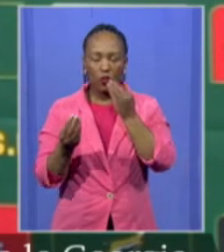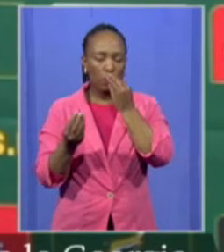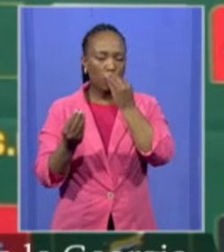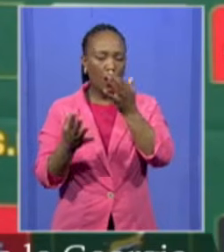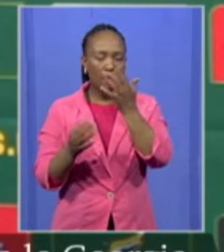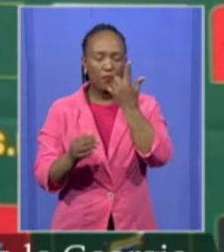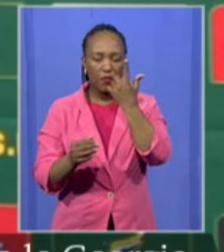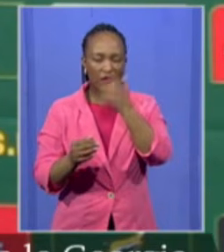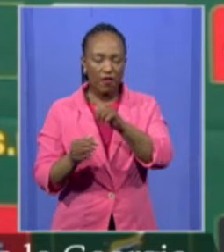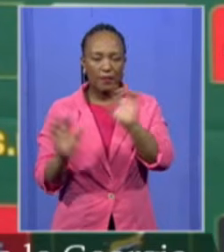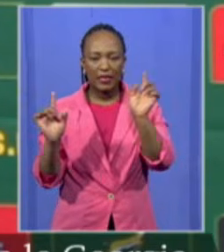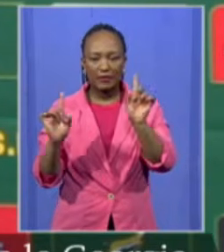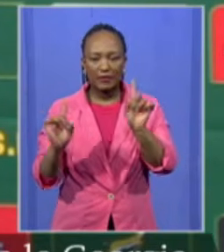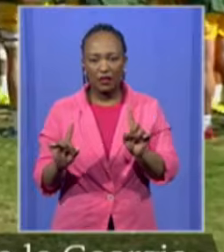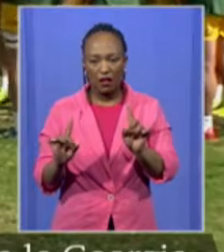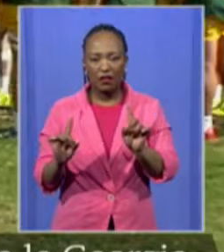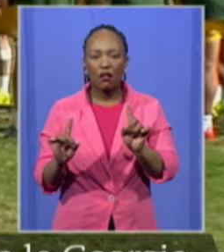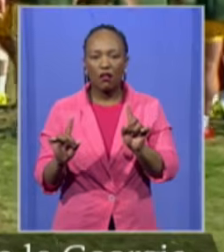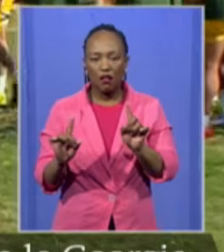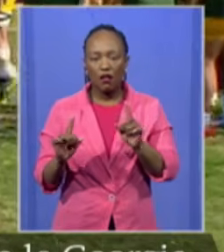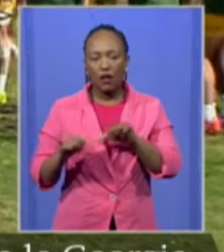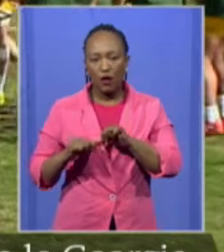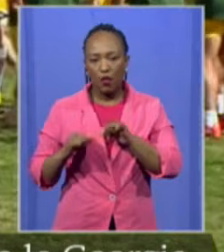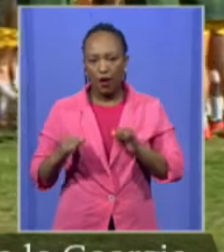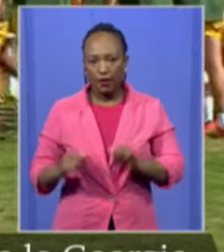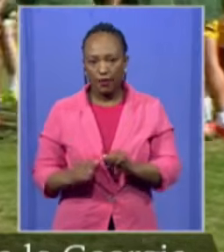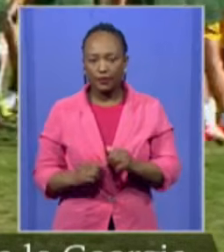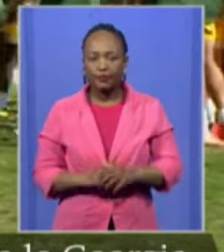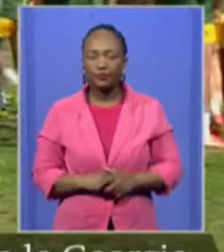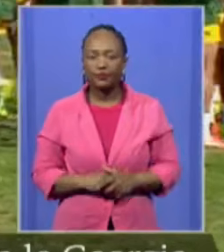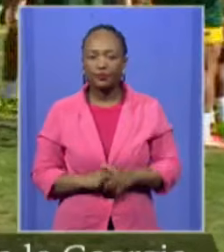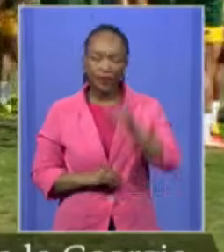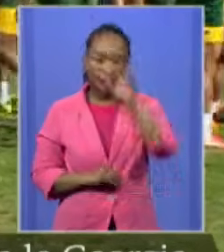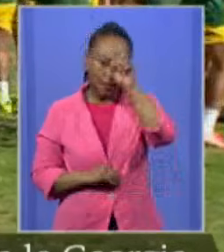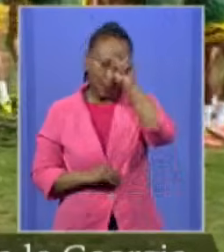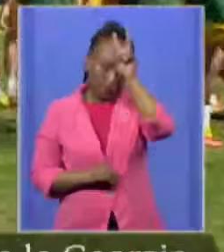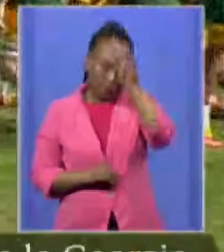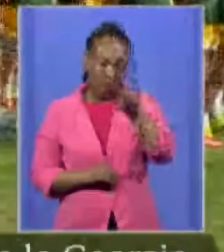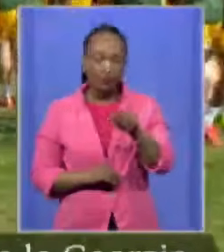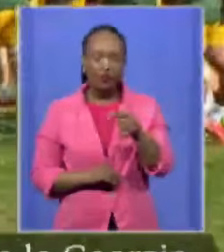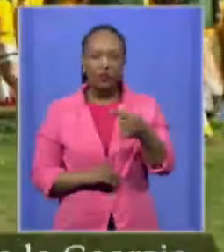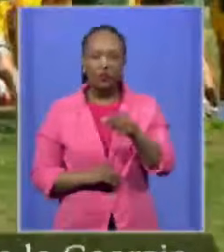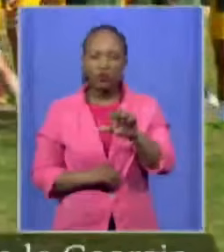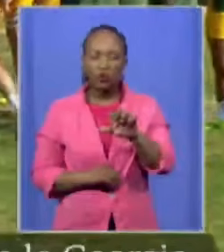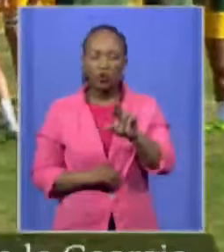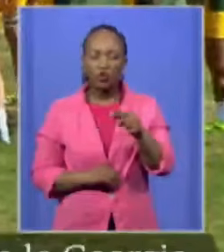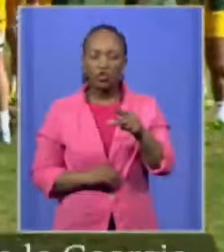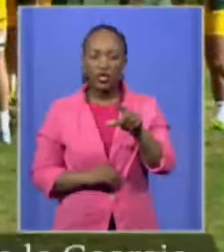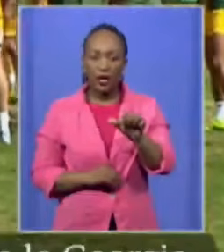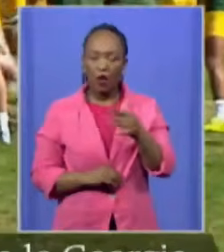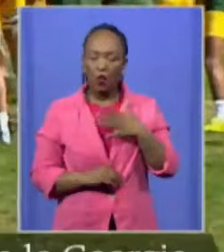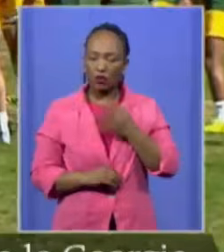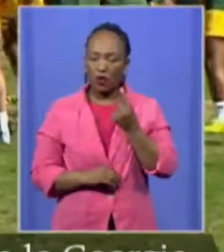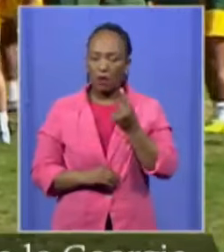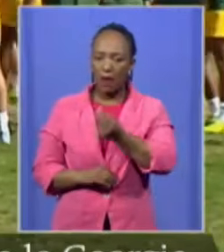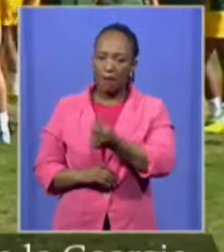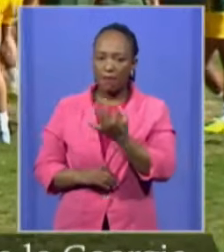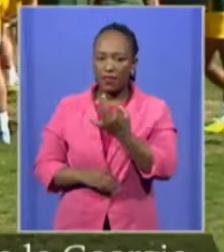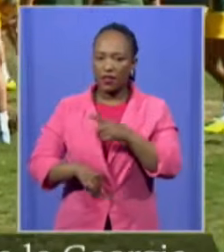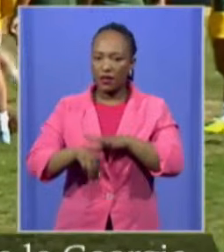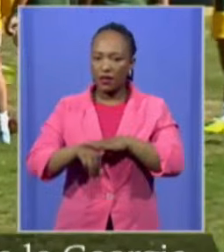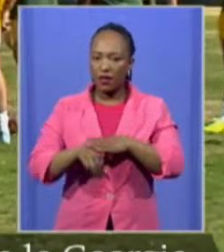a special place in my heart. Springboks e habile ho hlola Georgia lekgetlo la boraro ka ha e tlabe e le lekgetlo